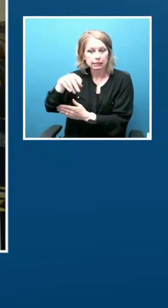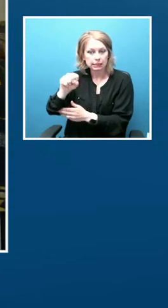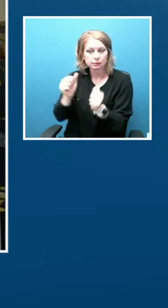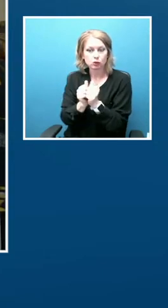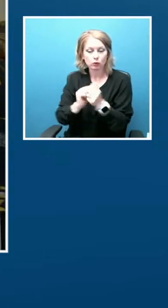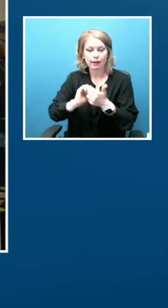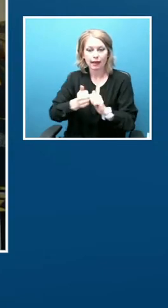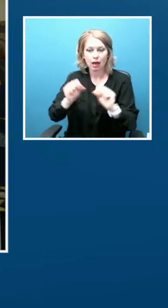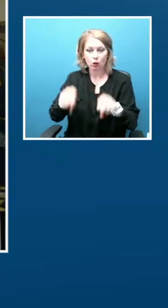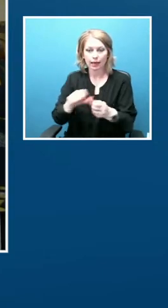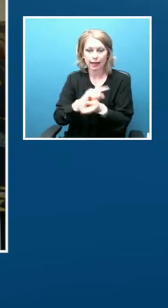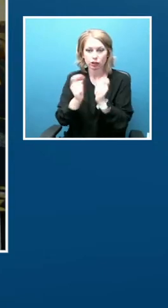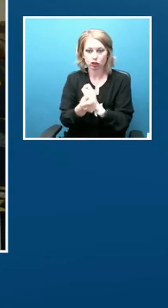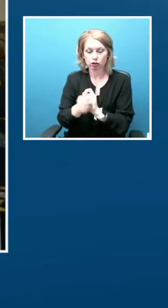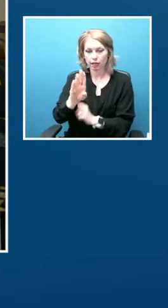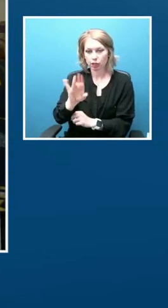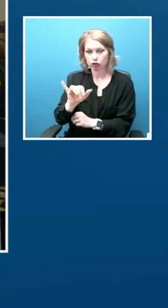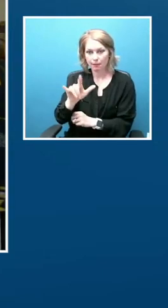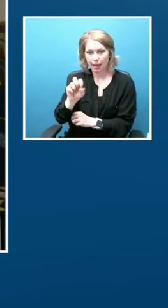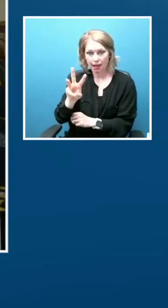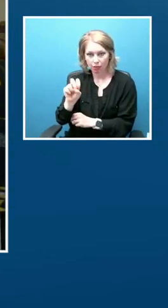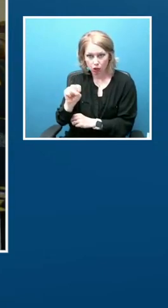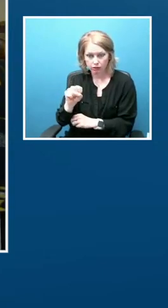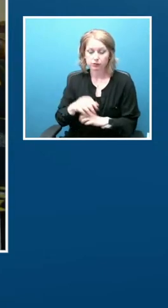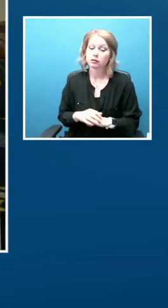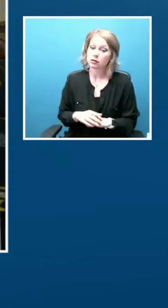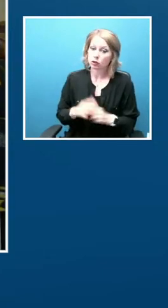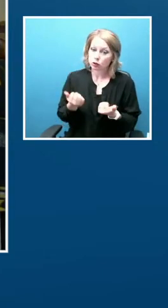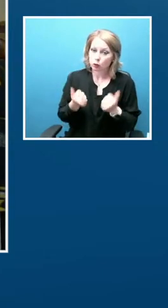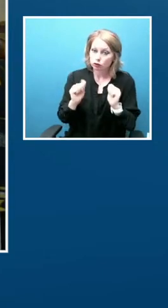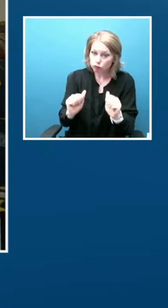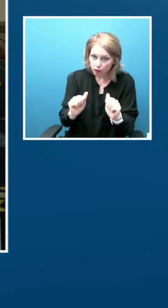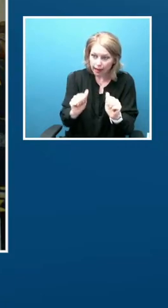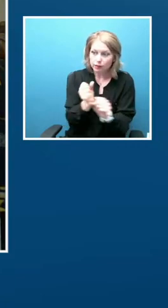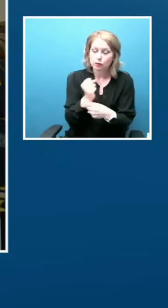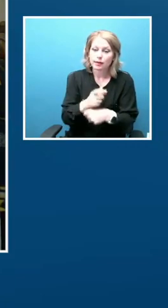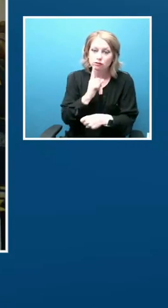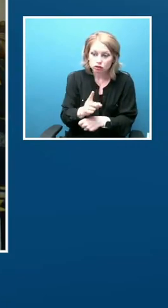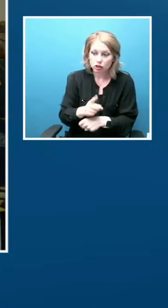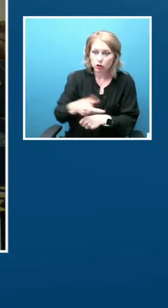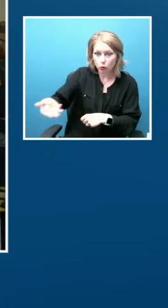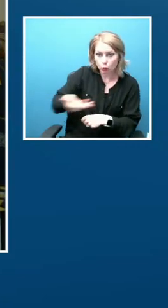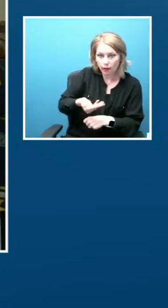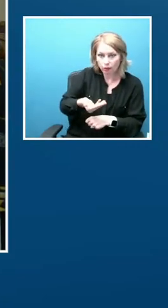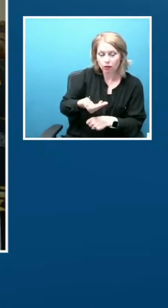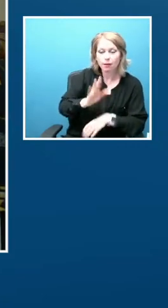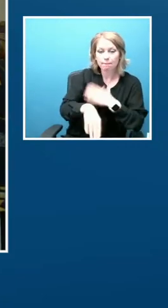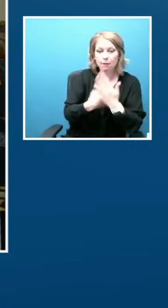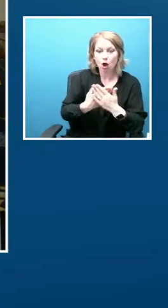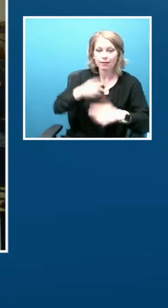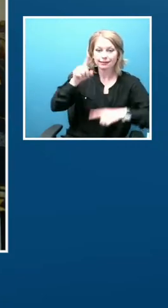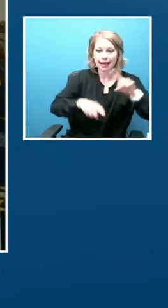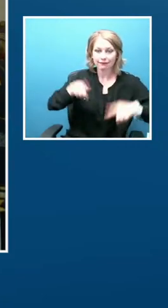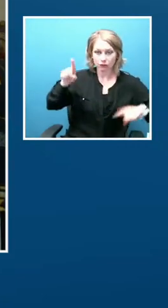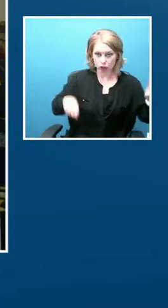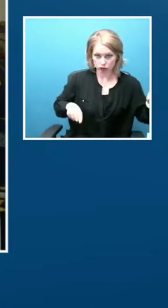that our party was doing all we could do to welcome diverse voices, last summer, we agreed to conduct a comprehensive